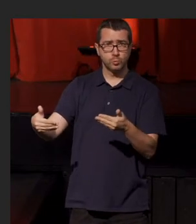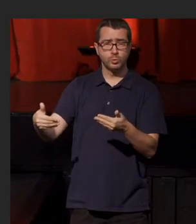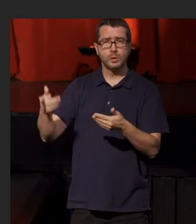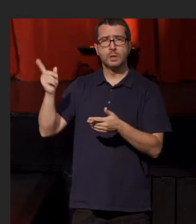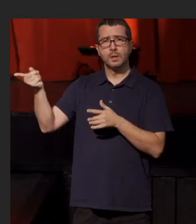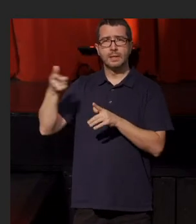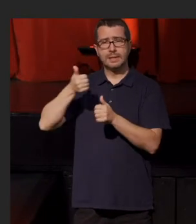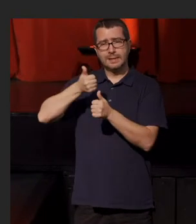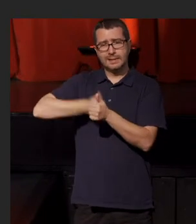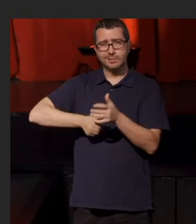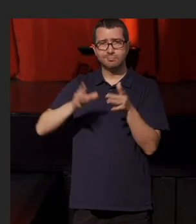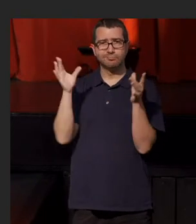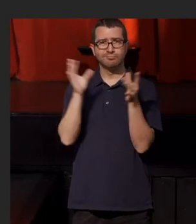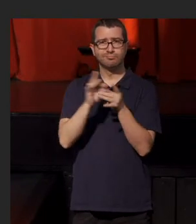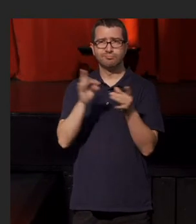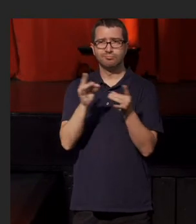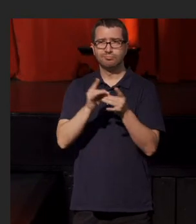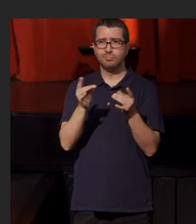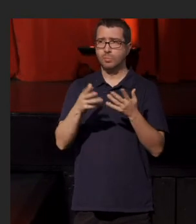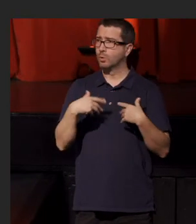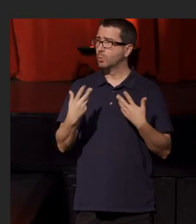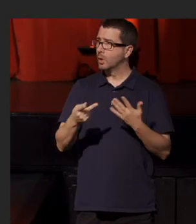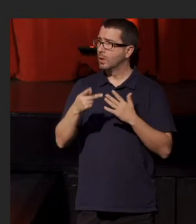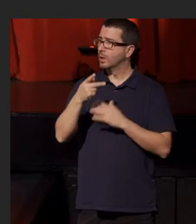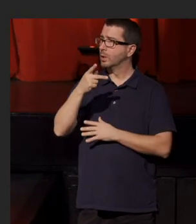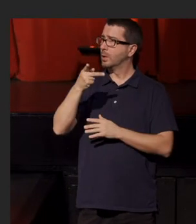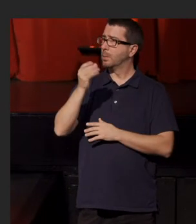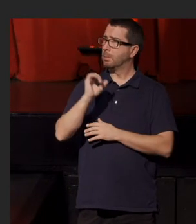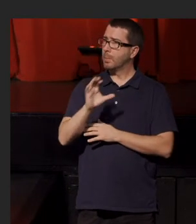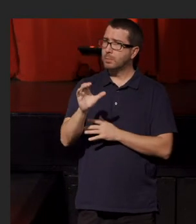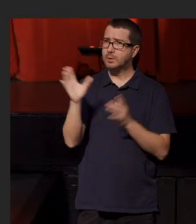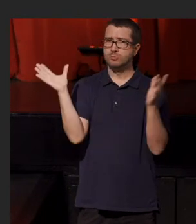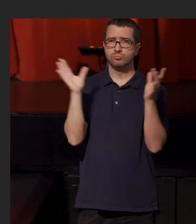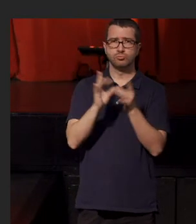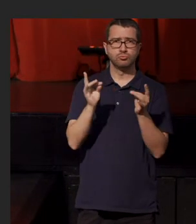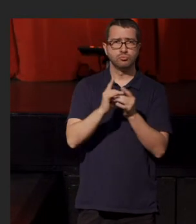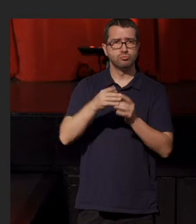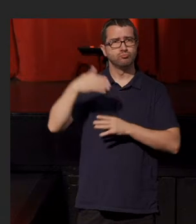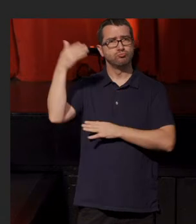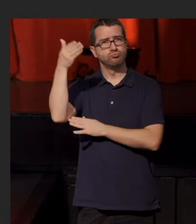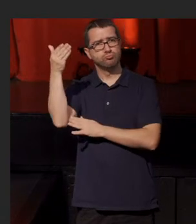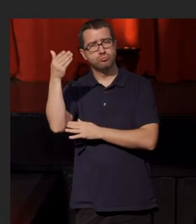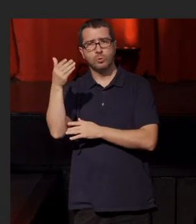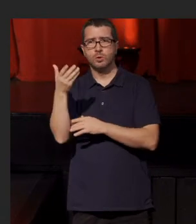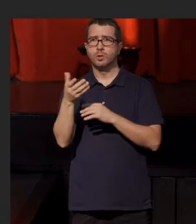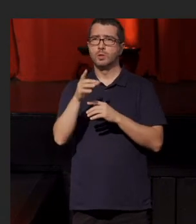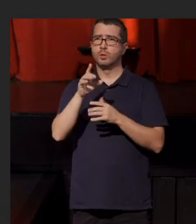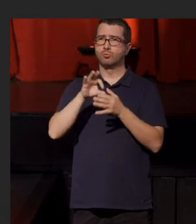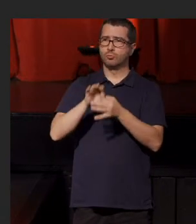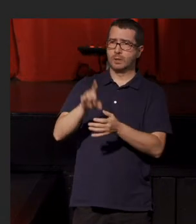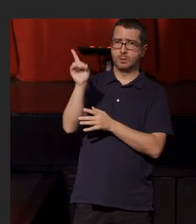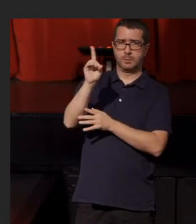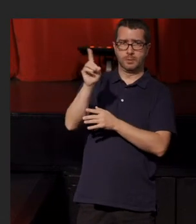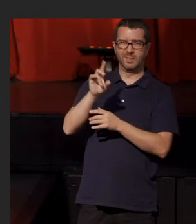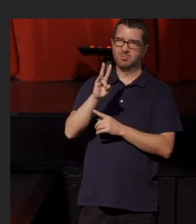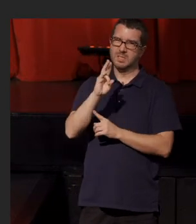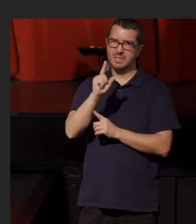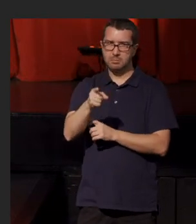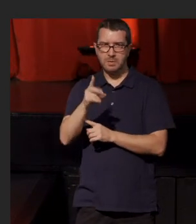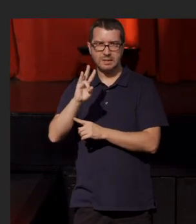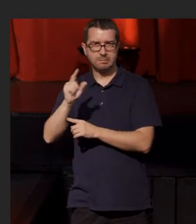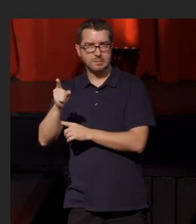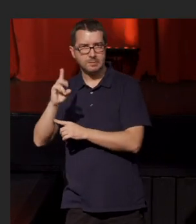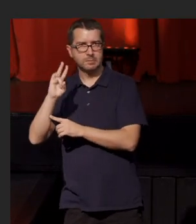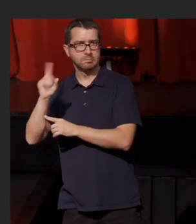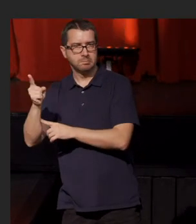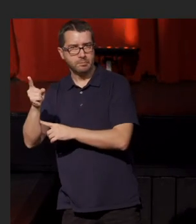as they address changes in public discourse and the decline of democracy for about 7 minutes. And then we'll have a conversation, the four of us, for